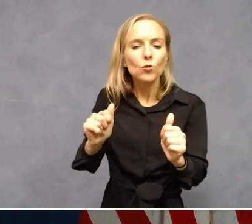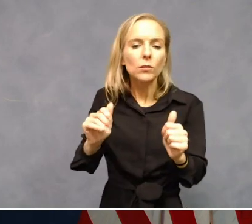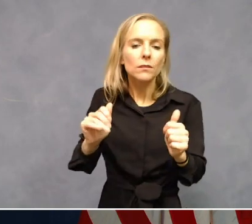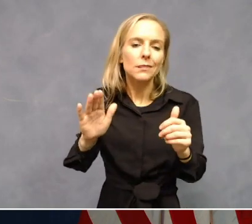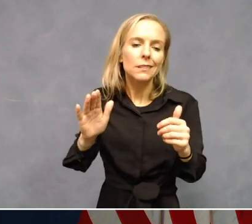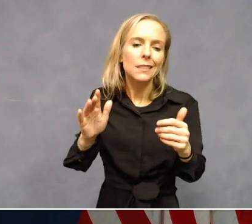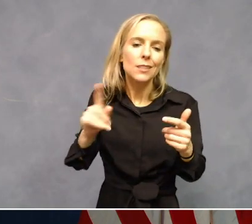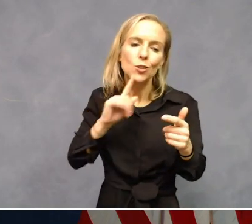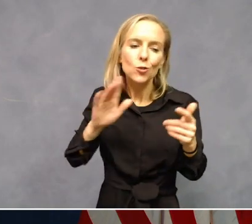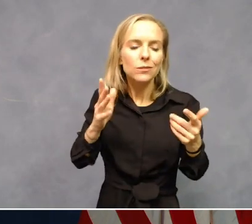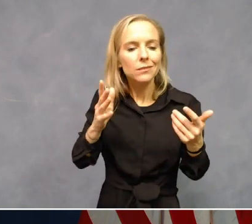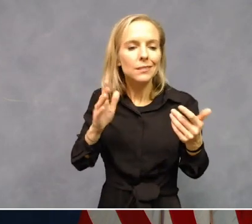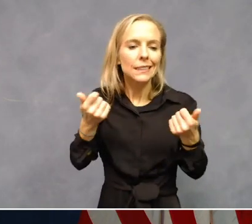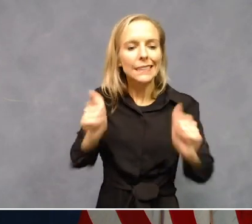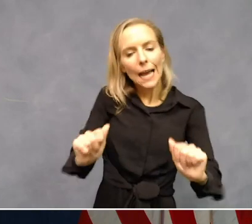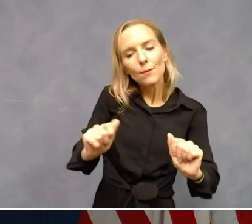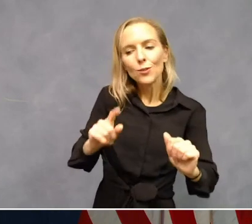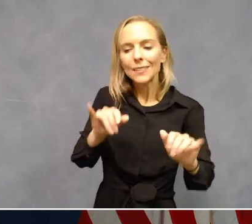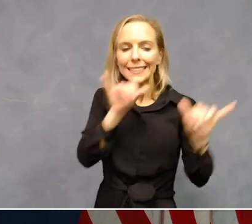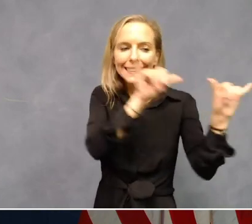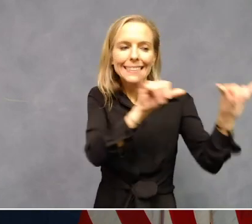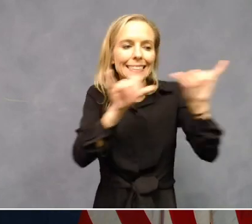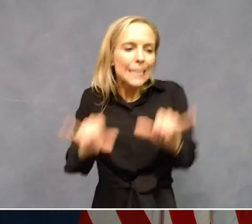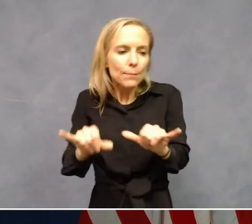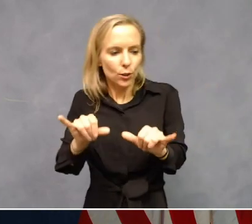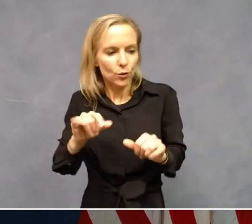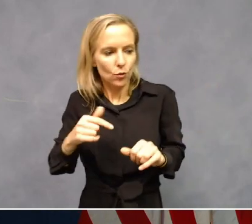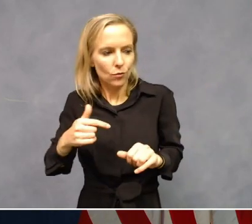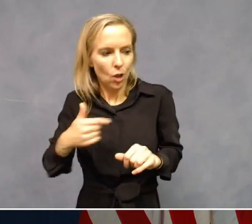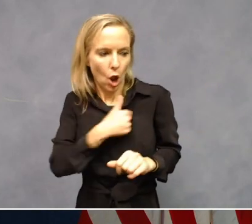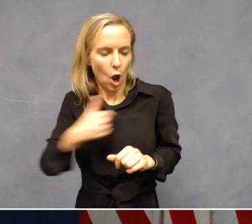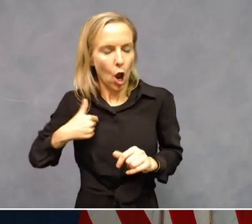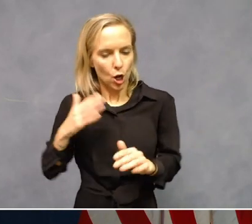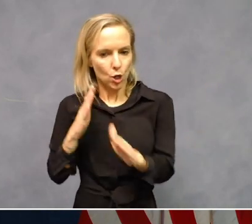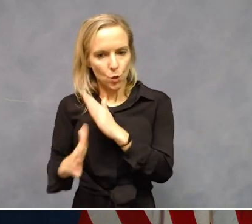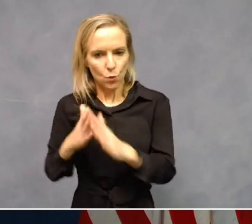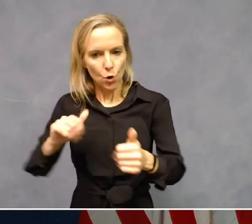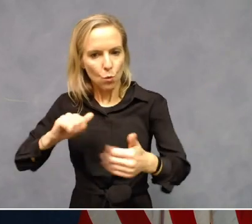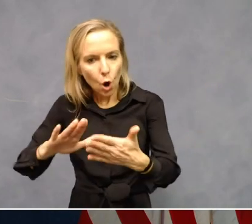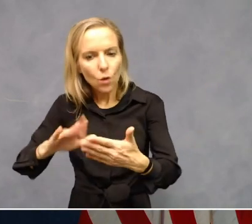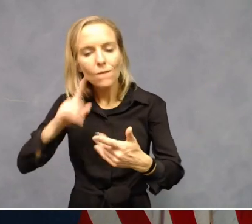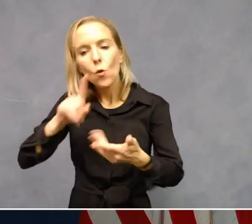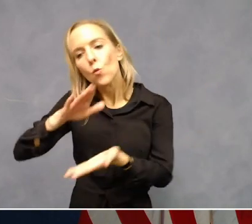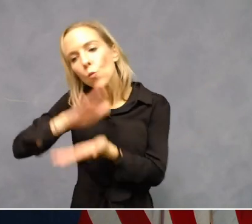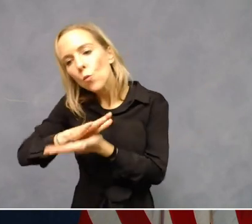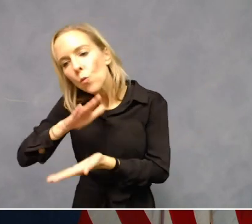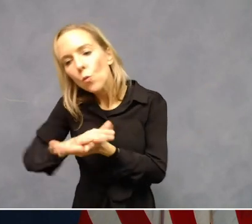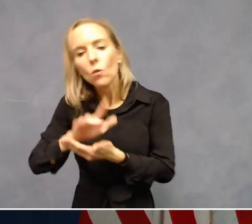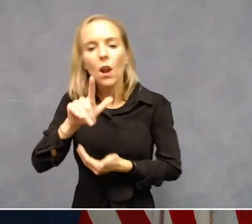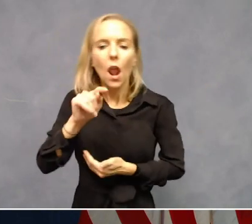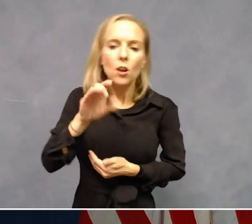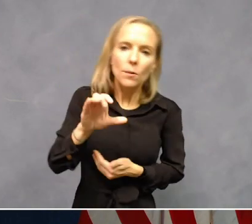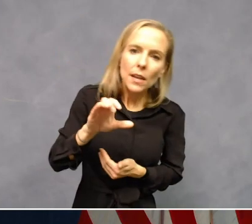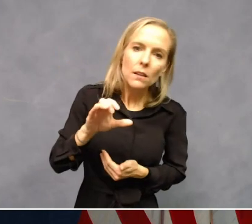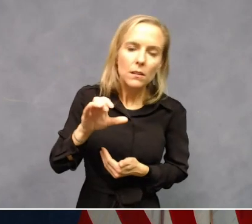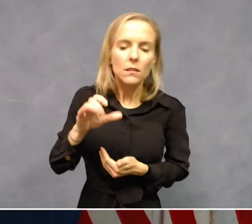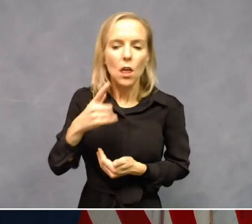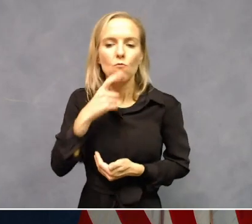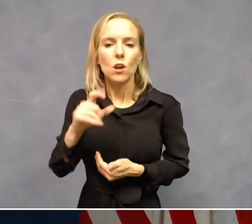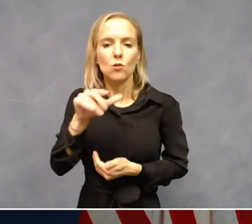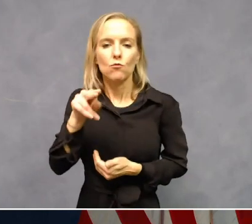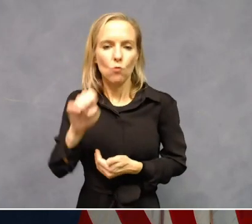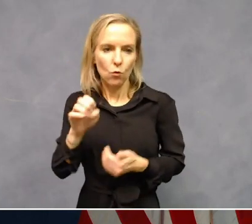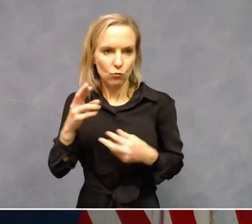similar to our community approach to schools and long-term care and the red zone